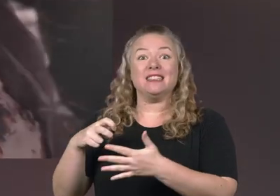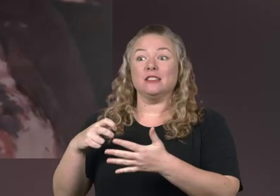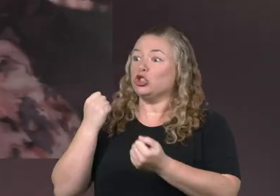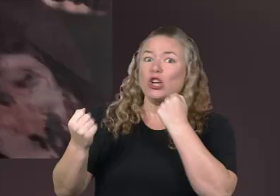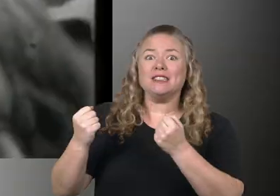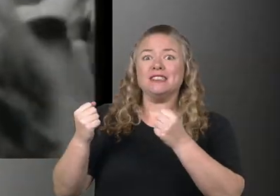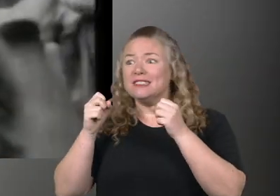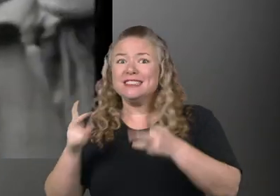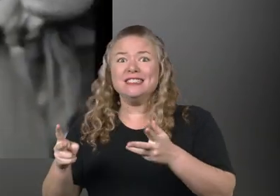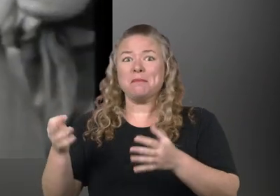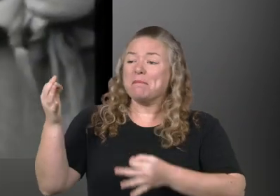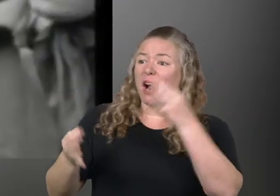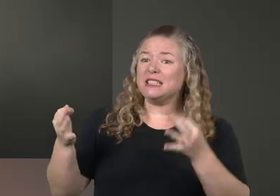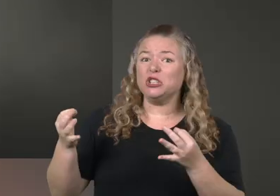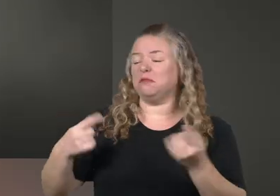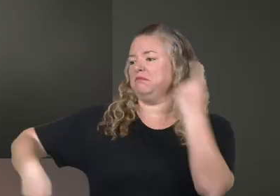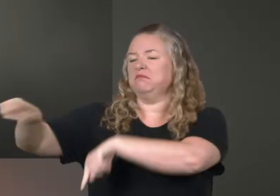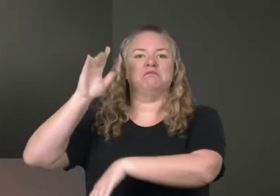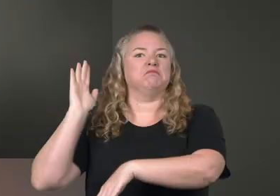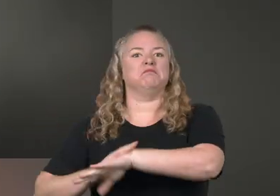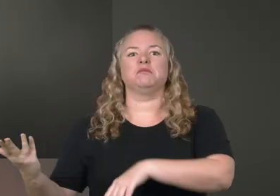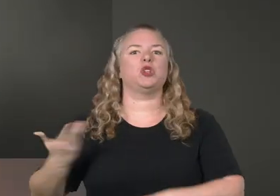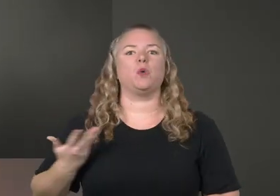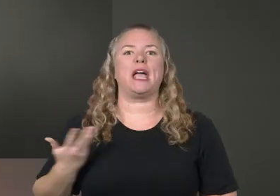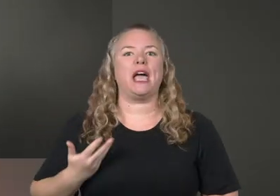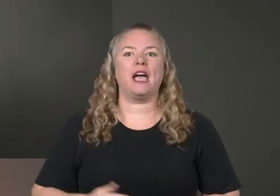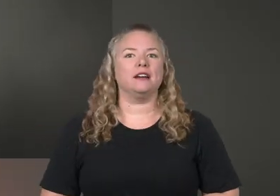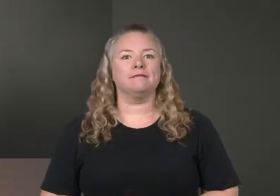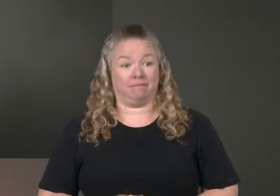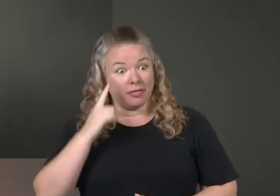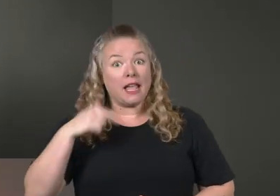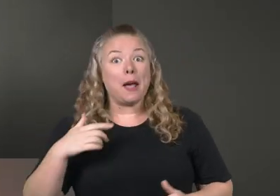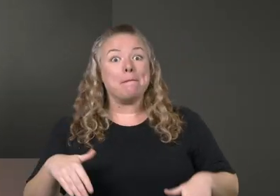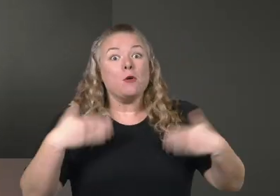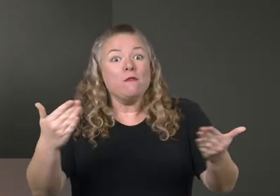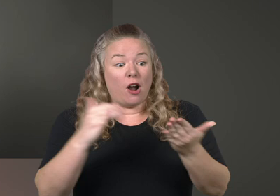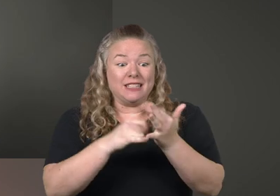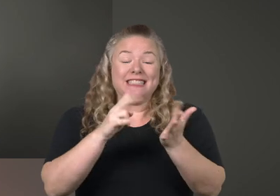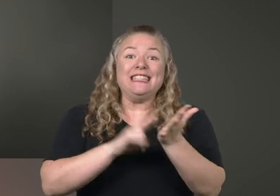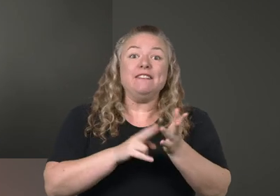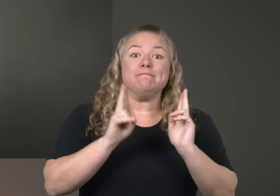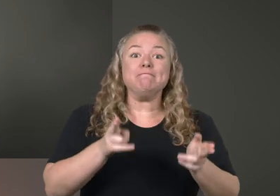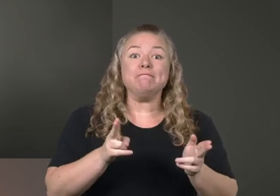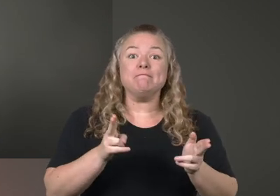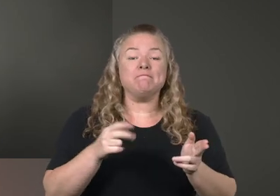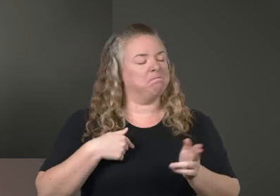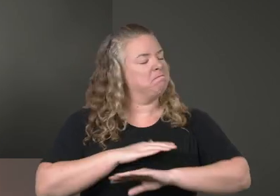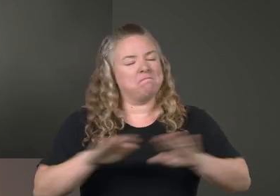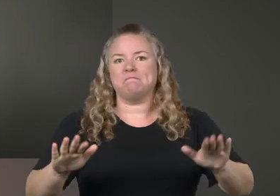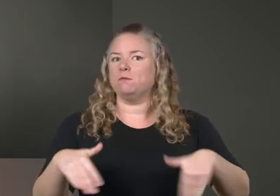the justice system, the politicians, nobody cared. People seem to think I may have moved on and I've got over Stephen's